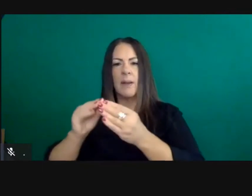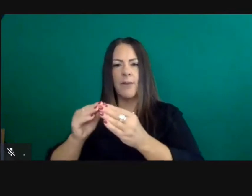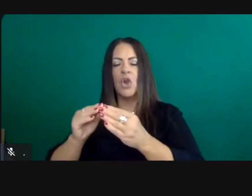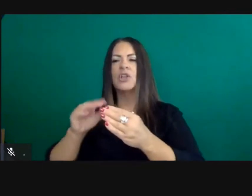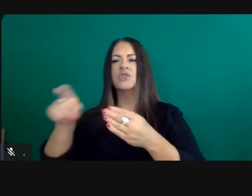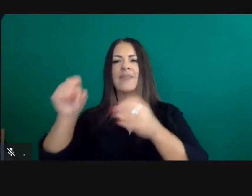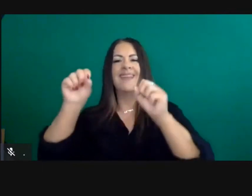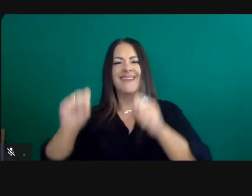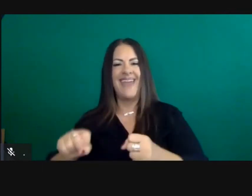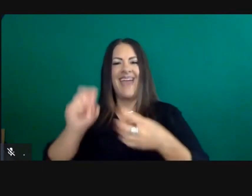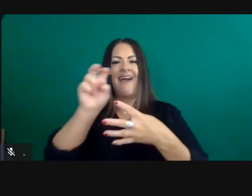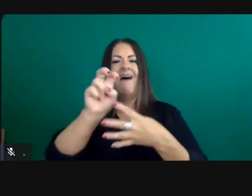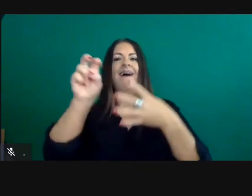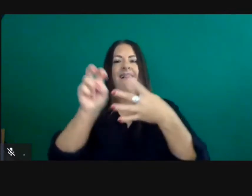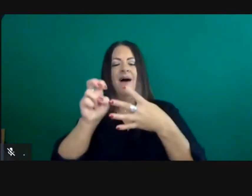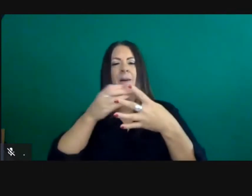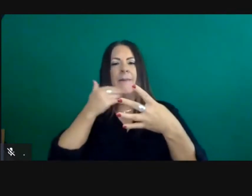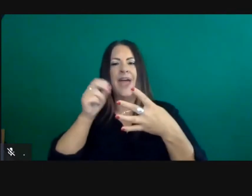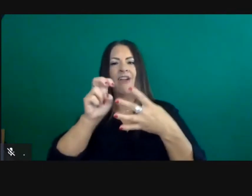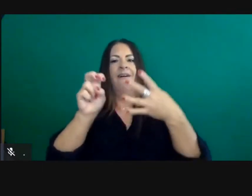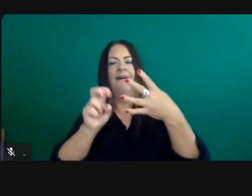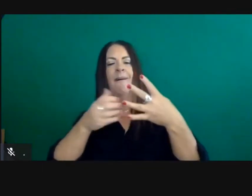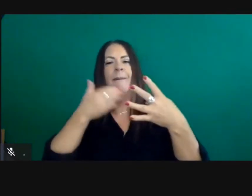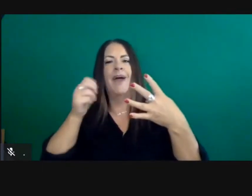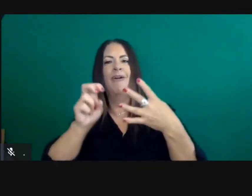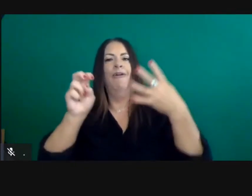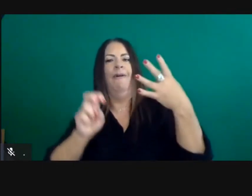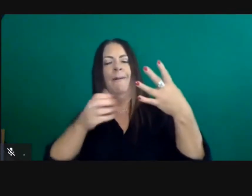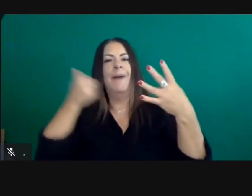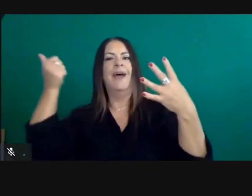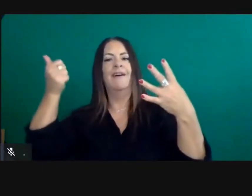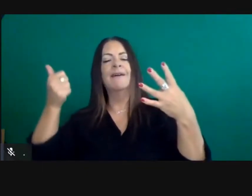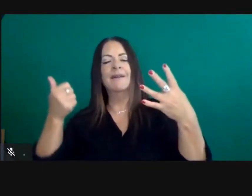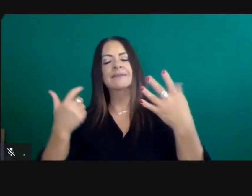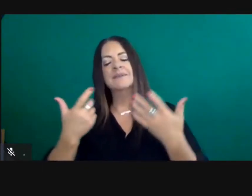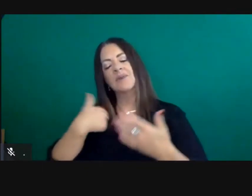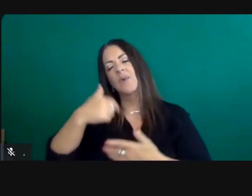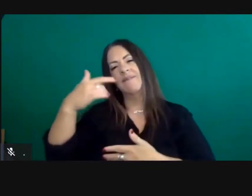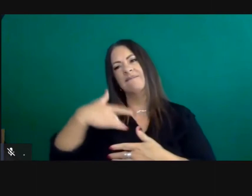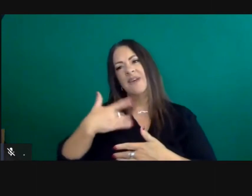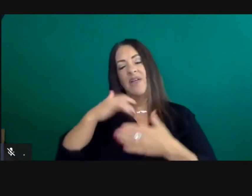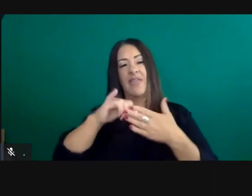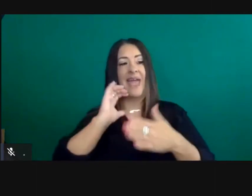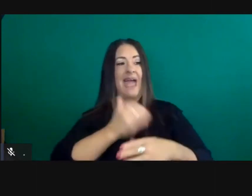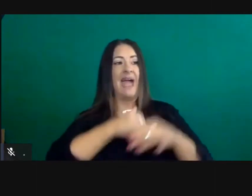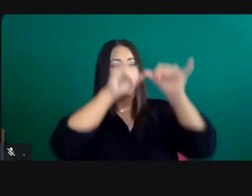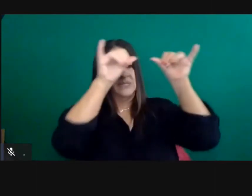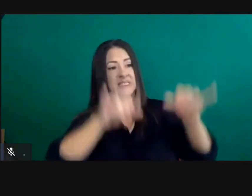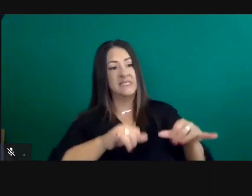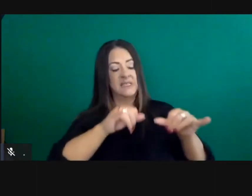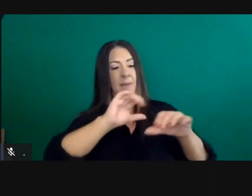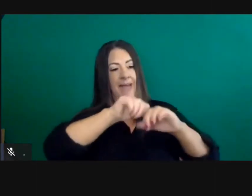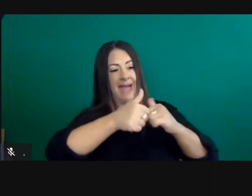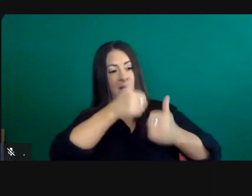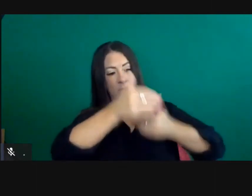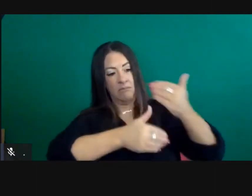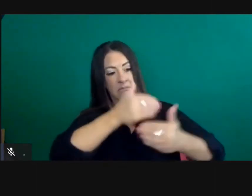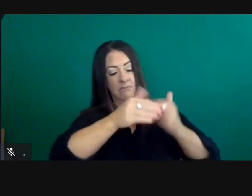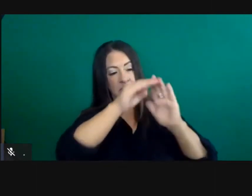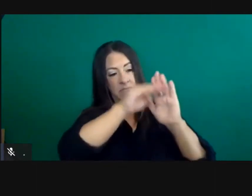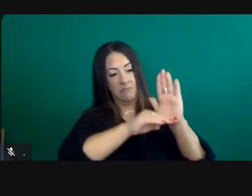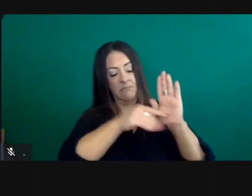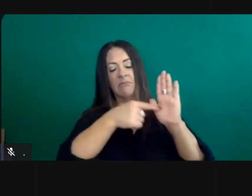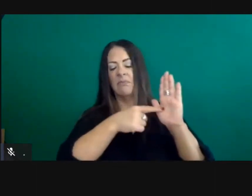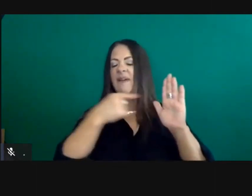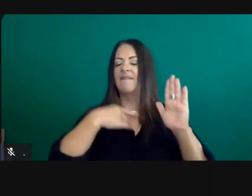into a different tier. But we have our framework. We believe that it's working, and we're there to support each county in their pursuit to